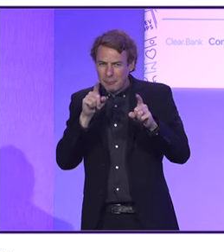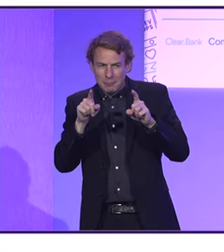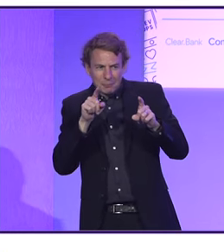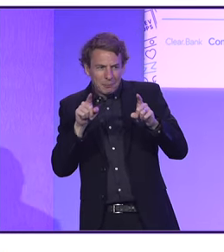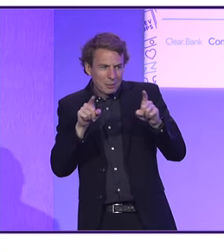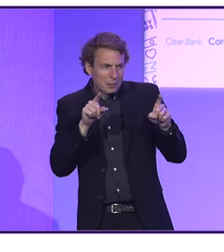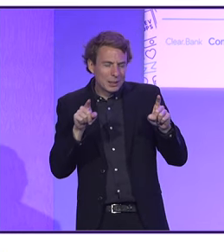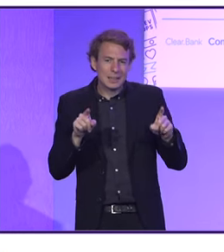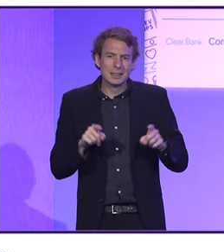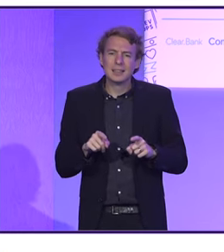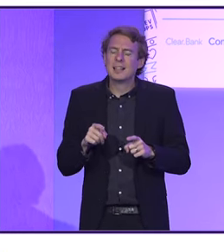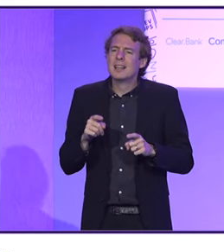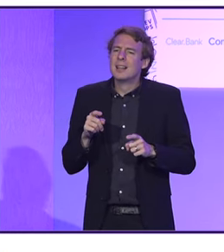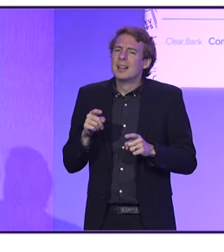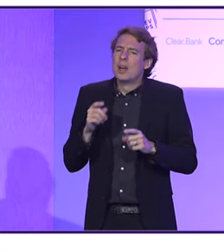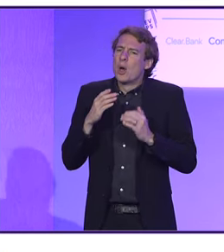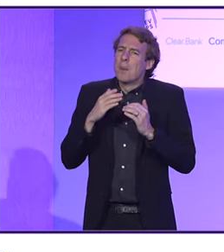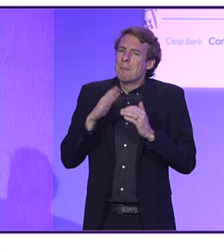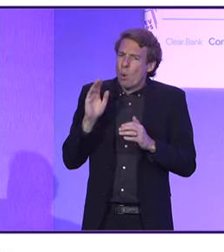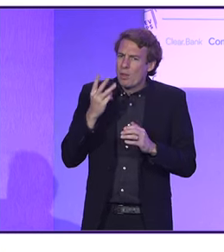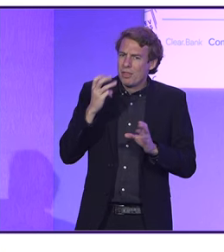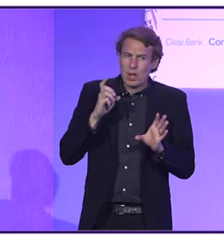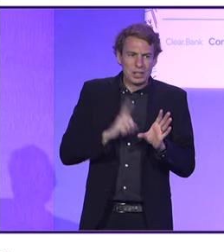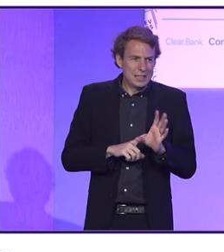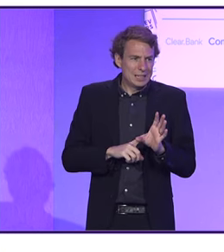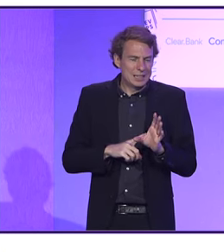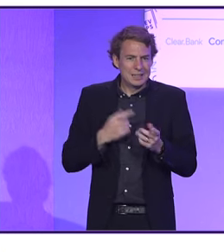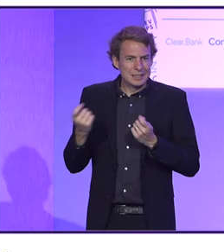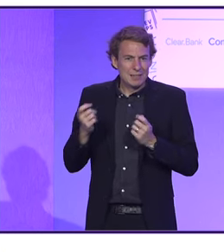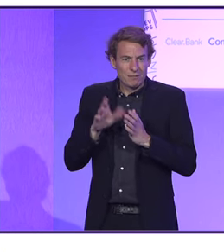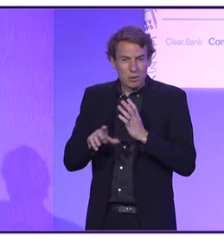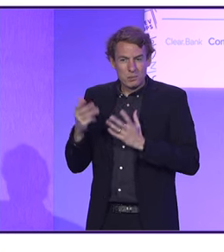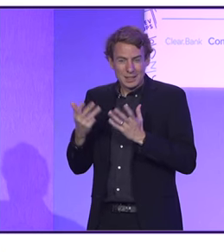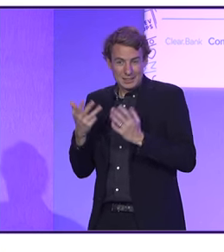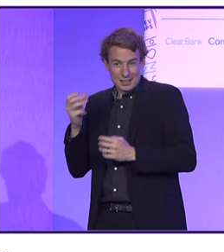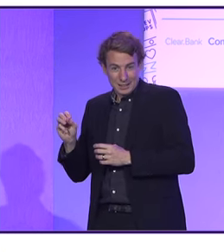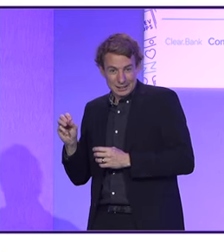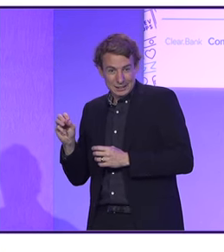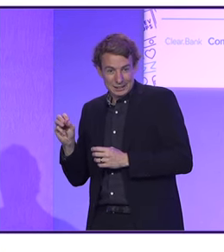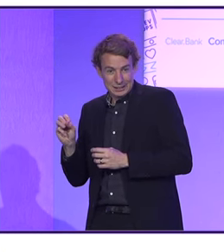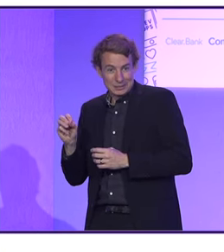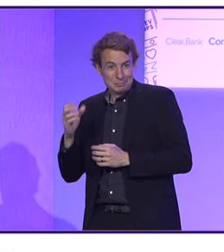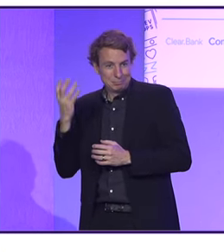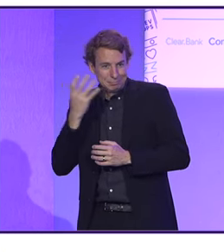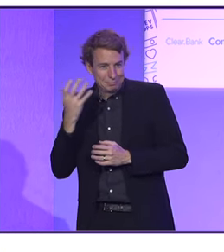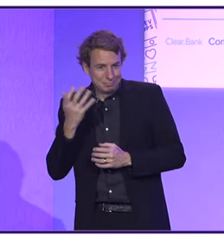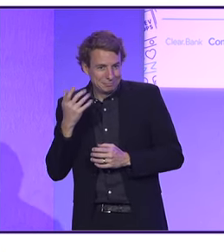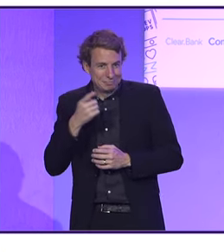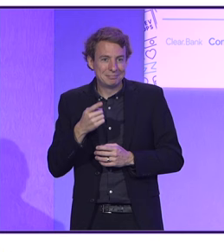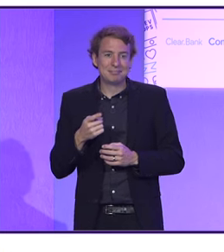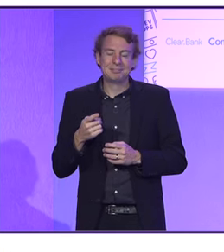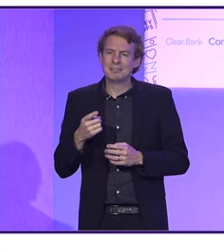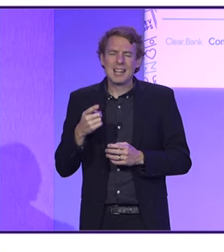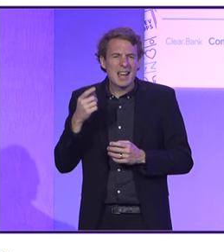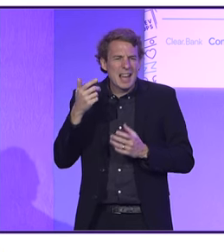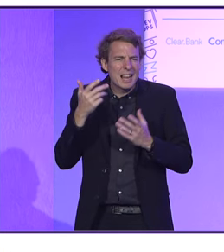Two guys? Three guys? All right, anyone more than 30 years? Anyone running services from the 90s? A couple of people at the back. Let's go earlier.